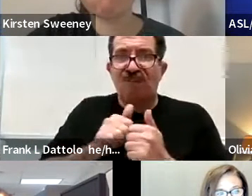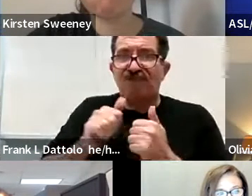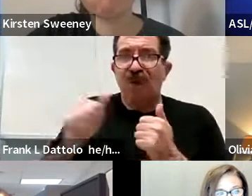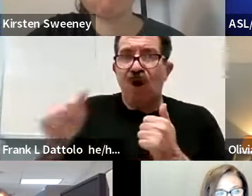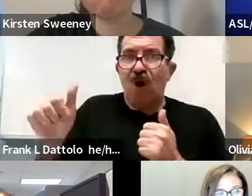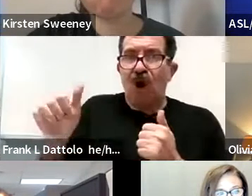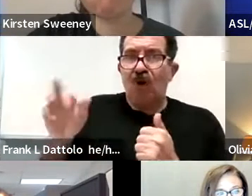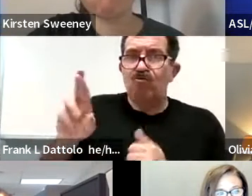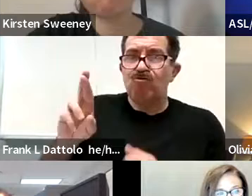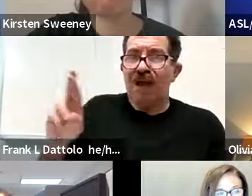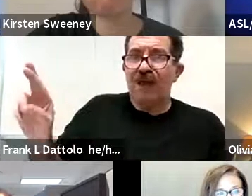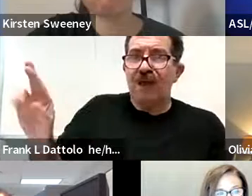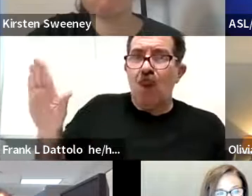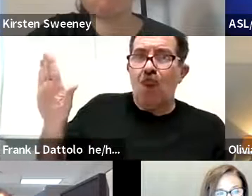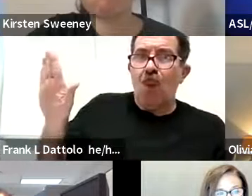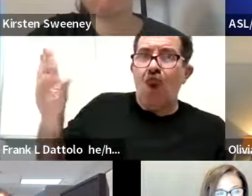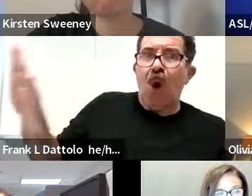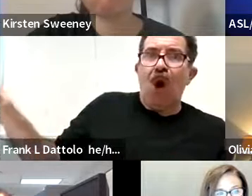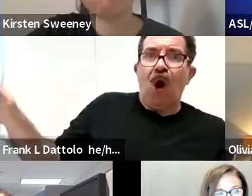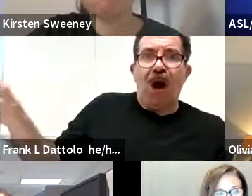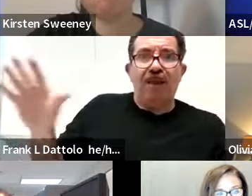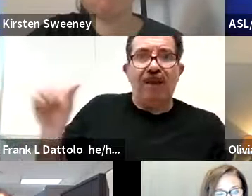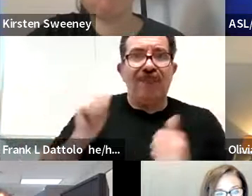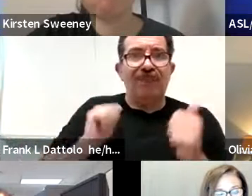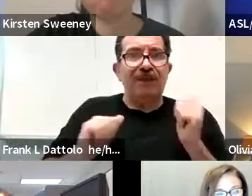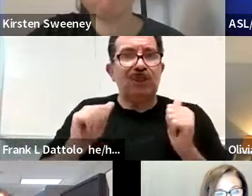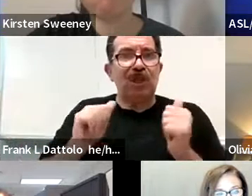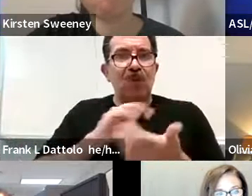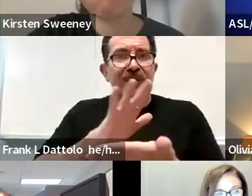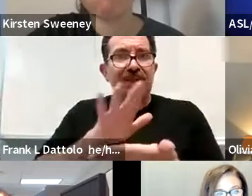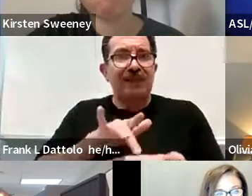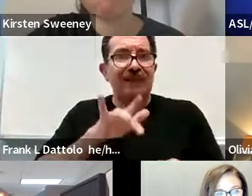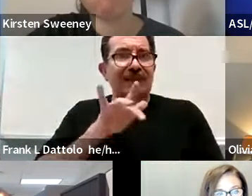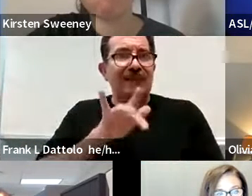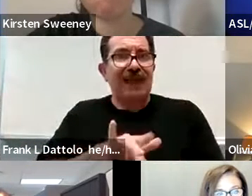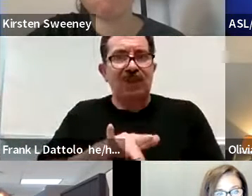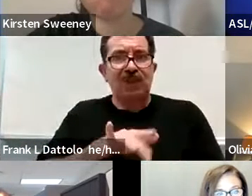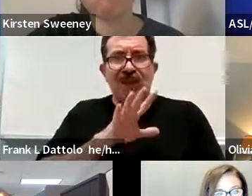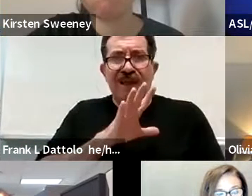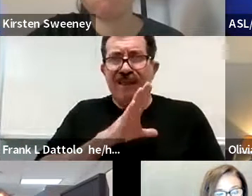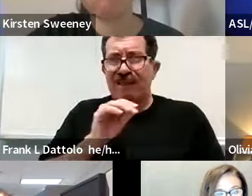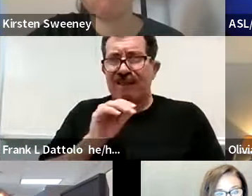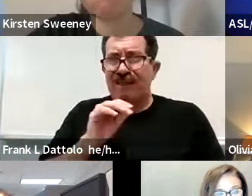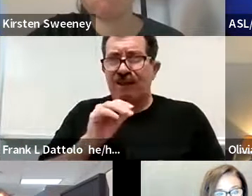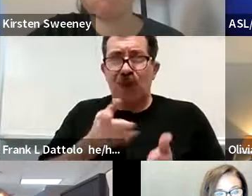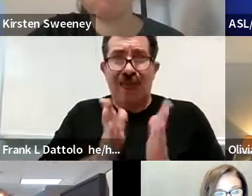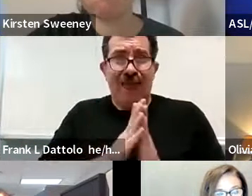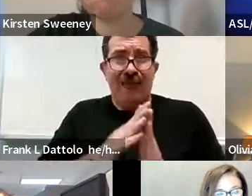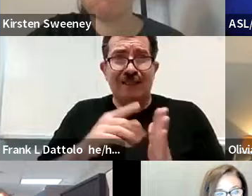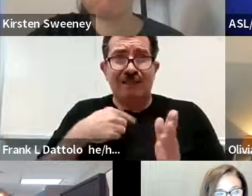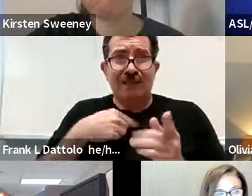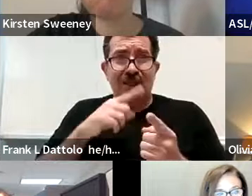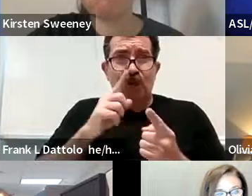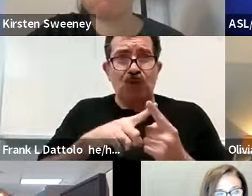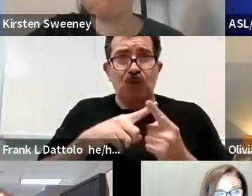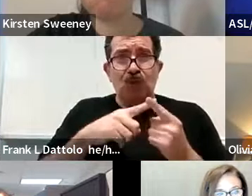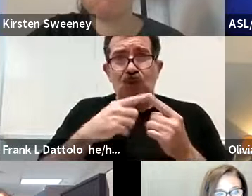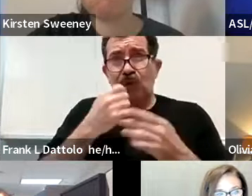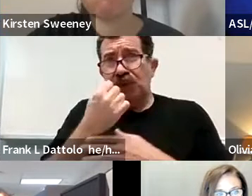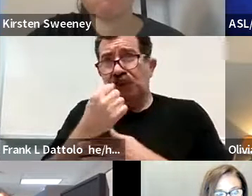When I'm seated and the captions are on the far right of the house and the actors are center